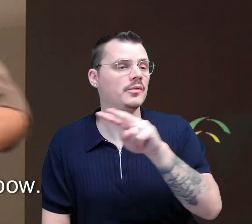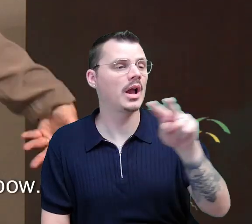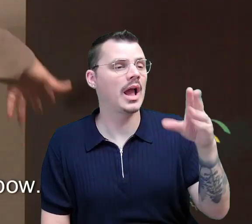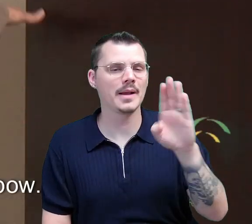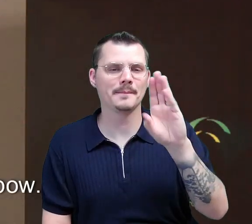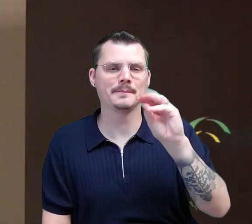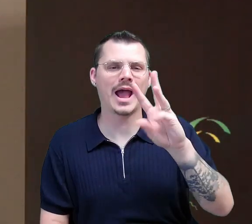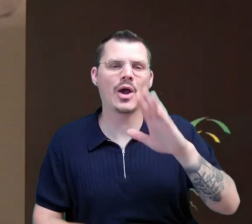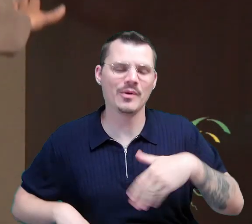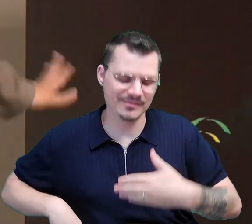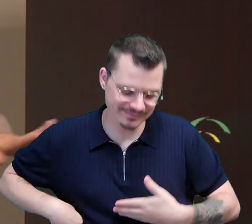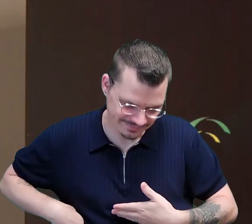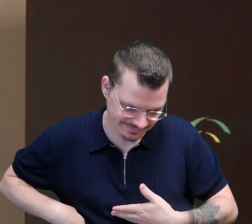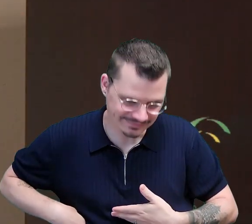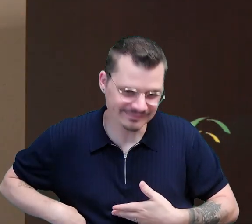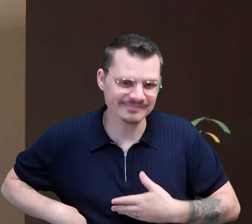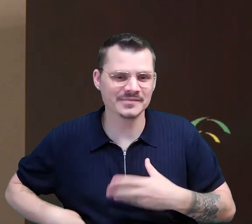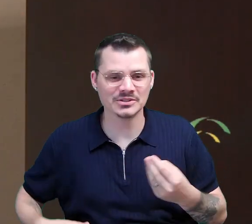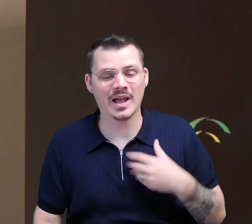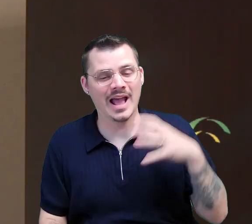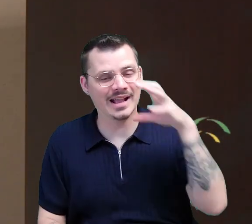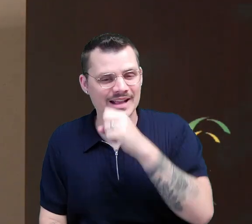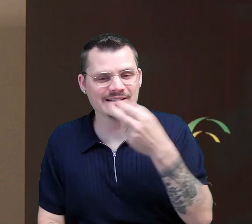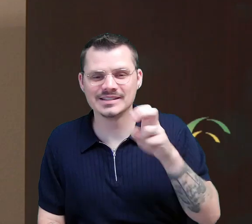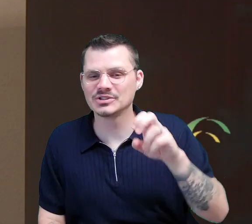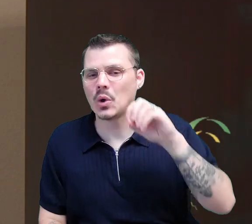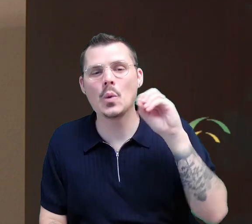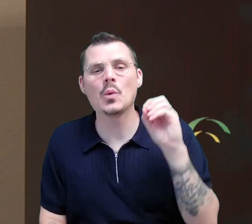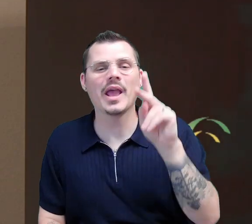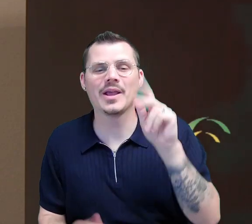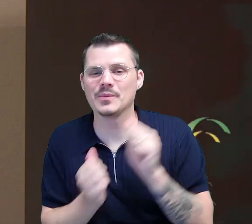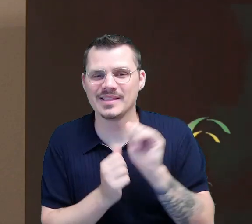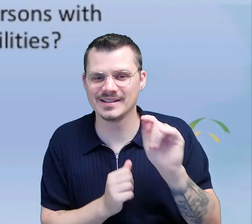everybody, and took a bow. So I guess he was okay with it.